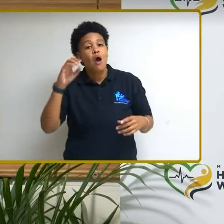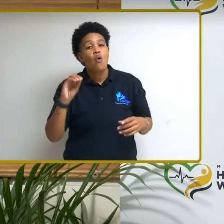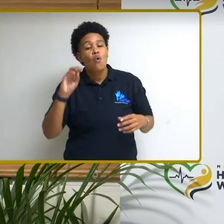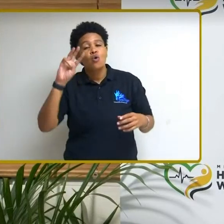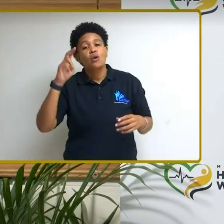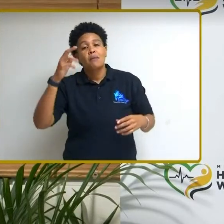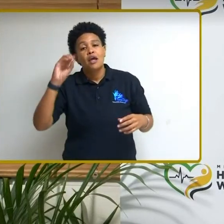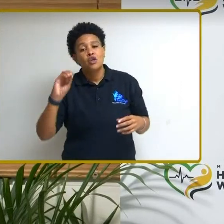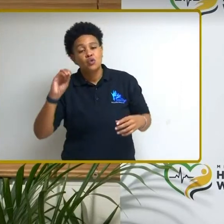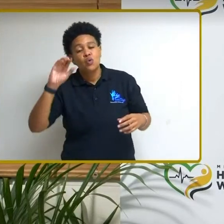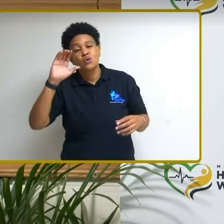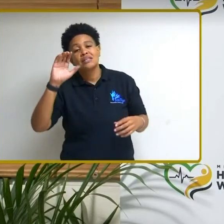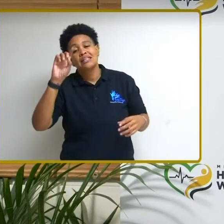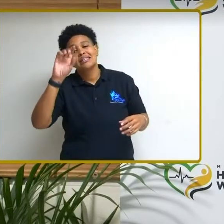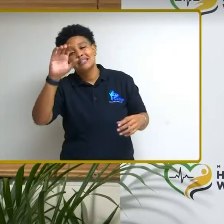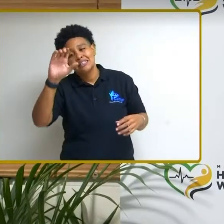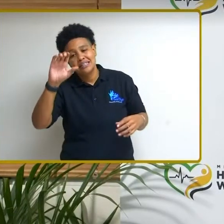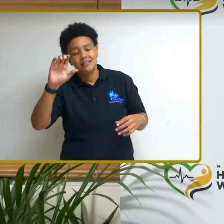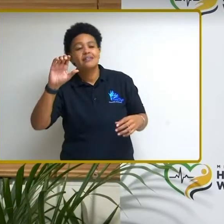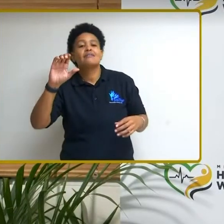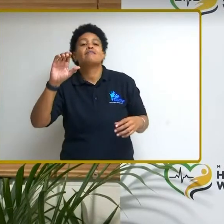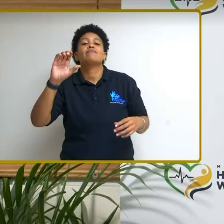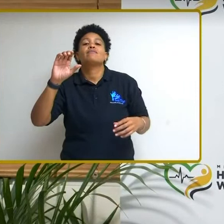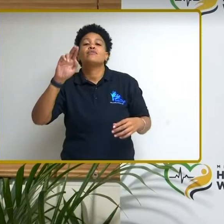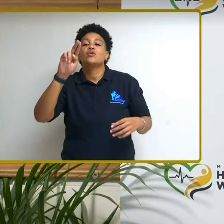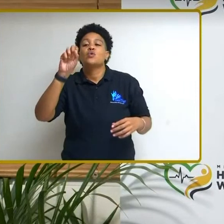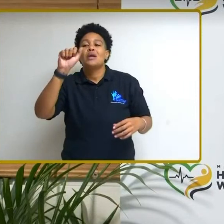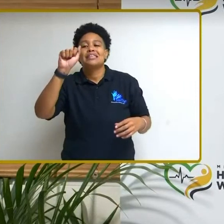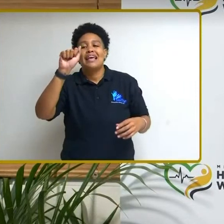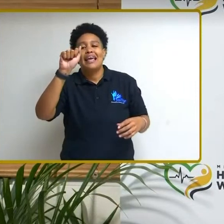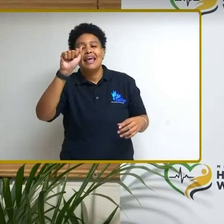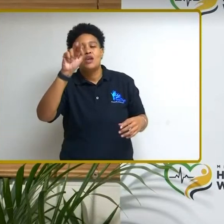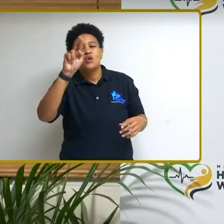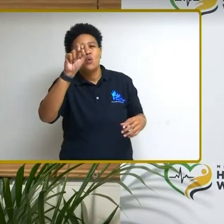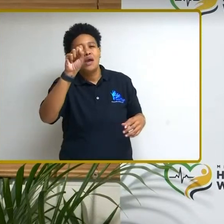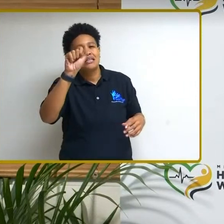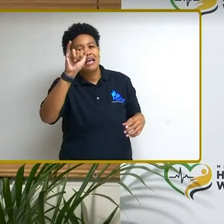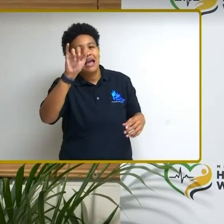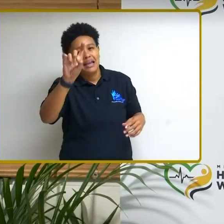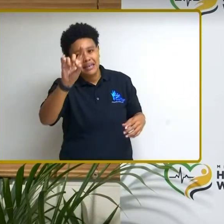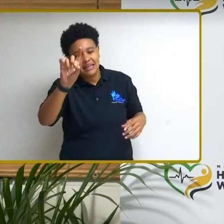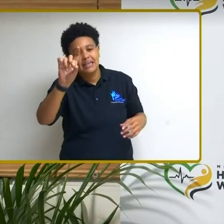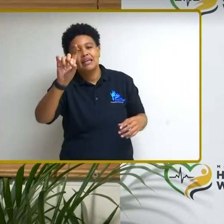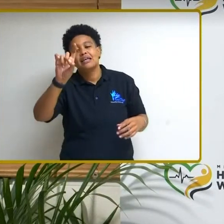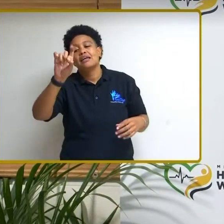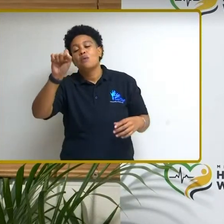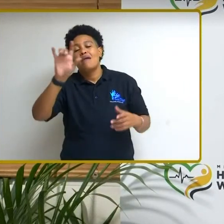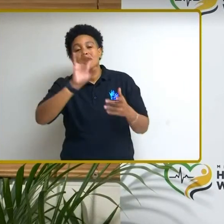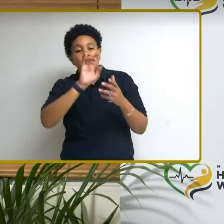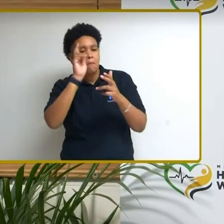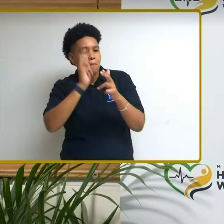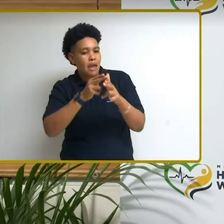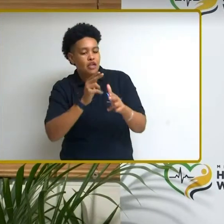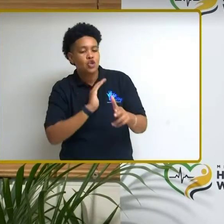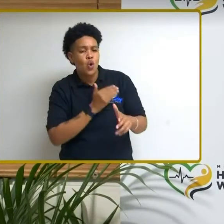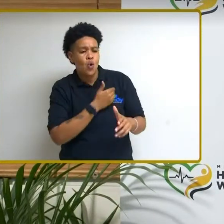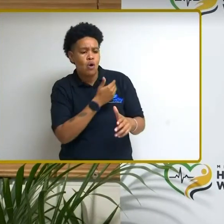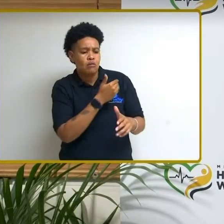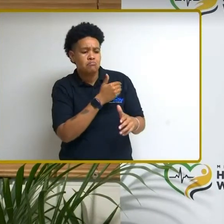have to mention the CDC and USAID. We have to mention our